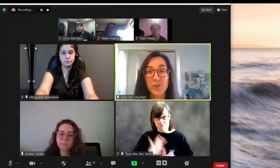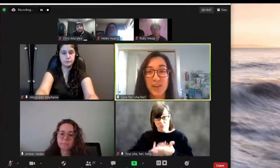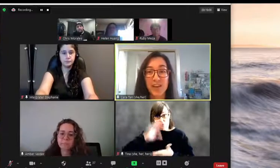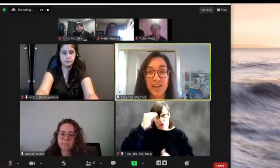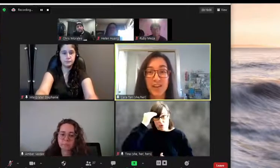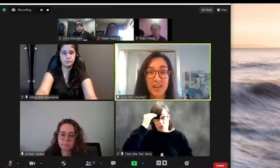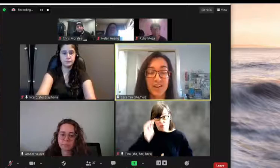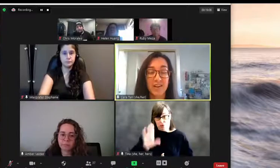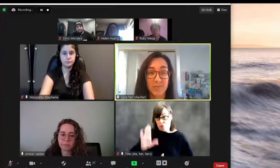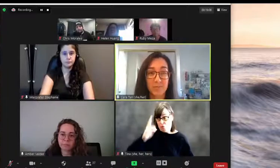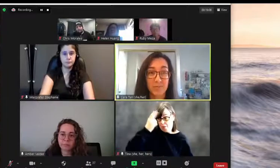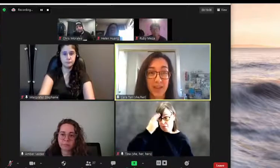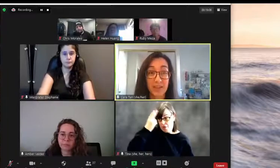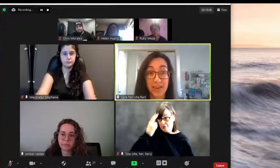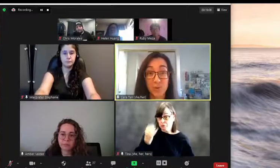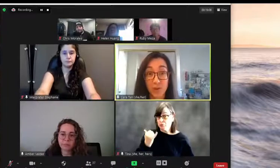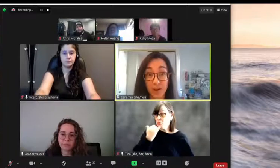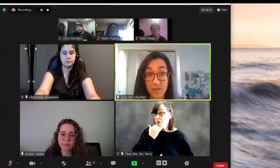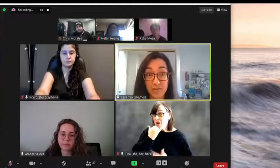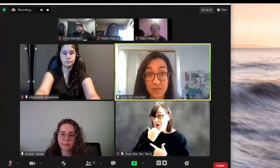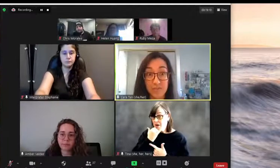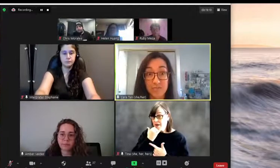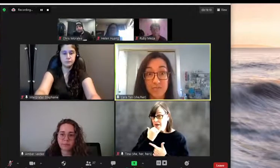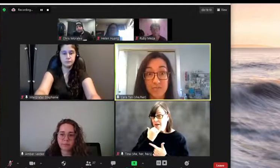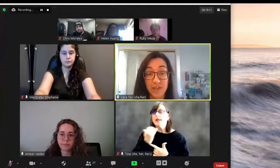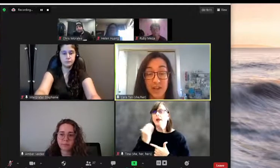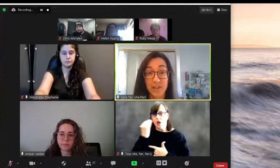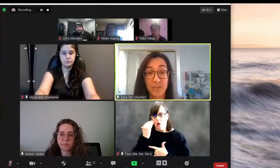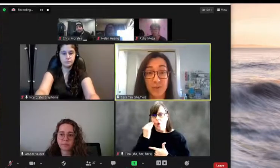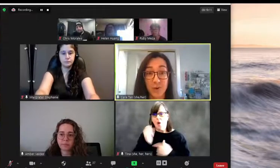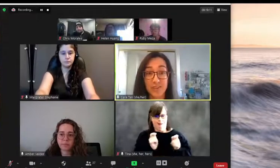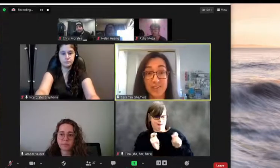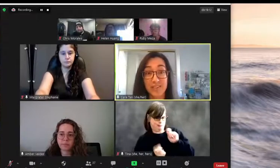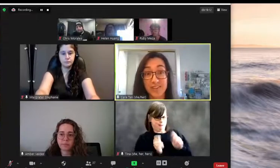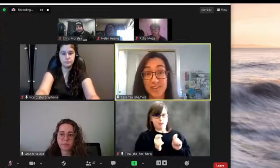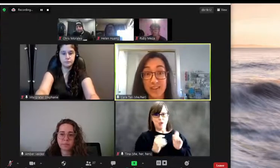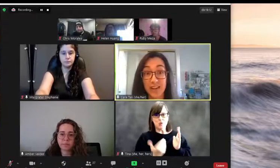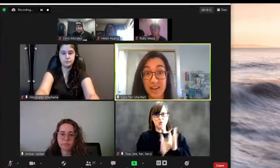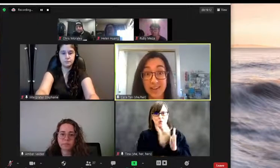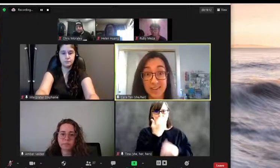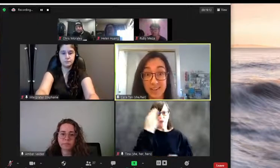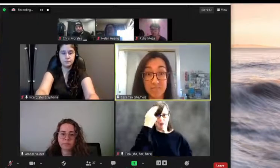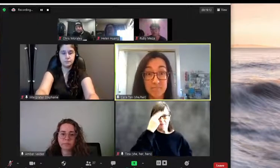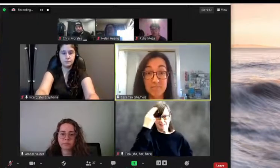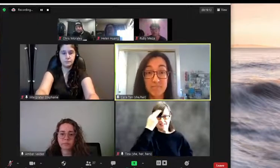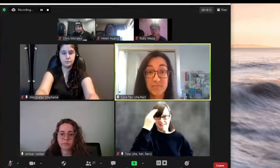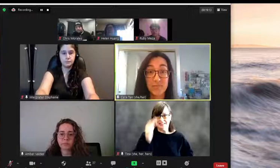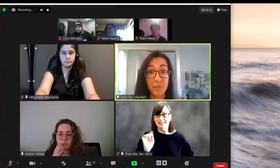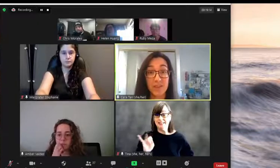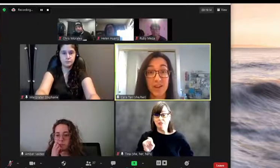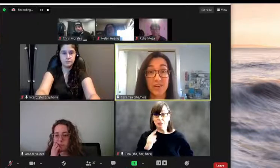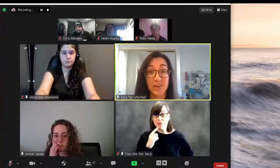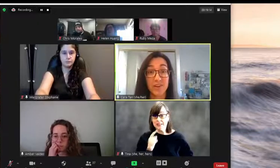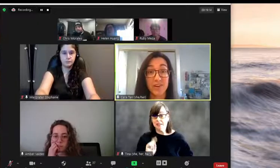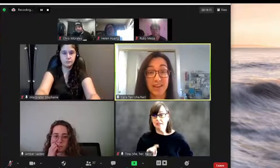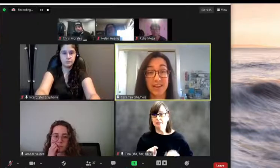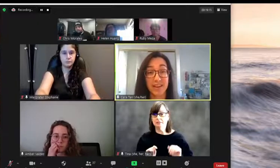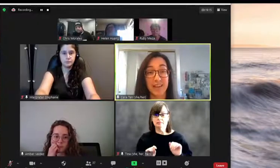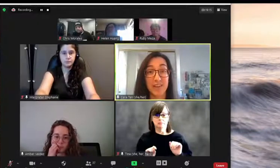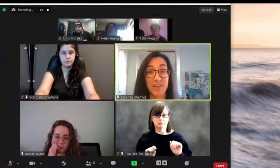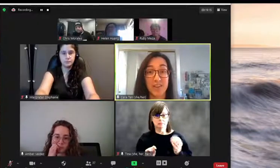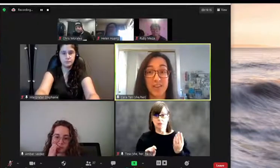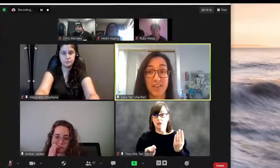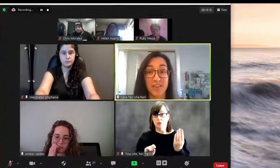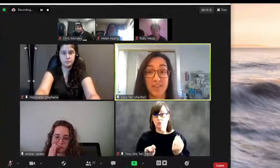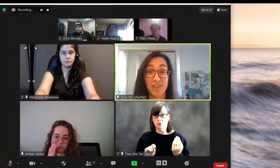if you said 8, 10, 12, and then 14, 16, 18, you would never get